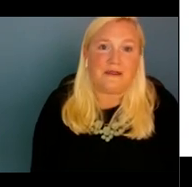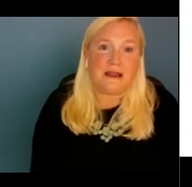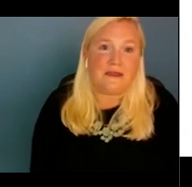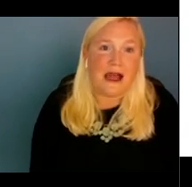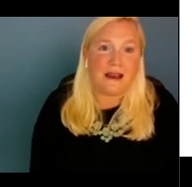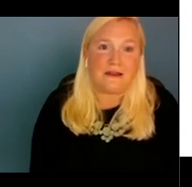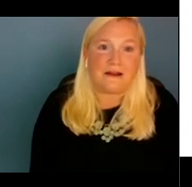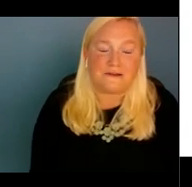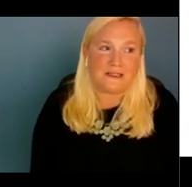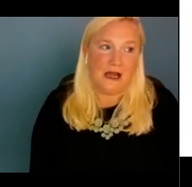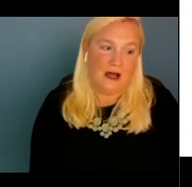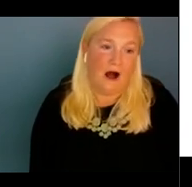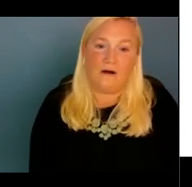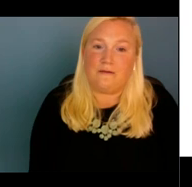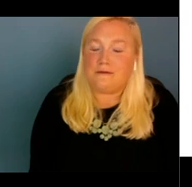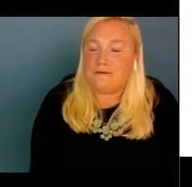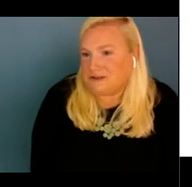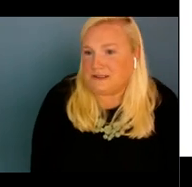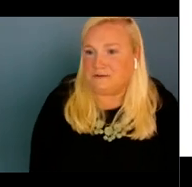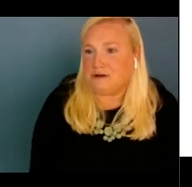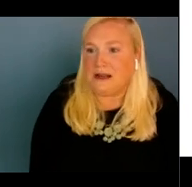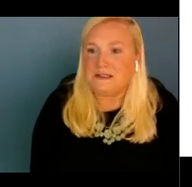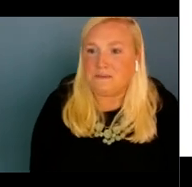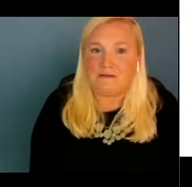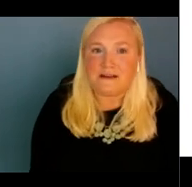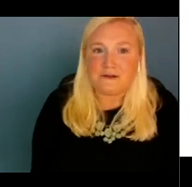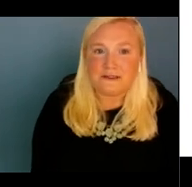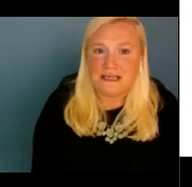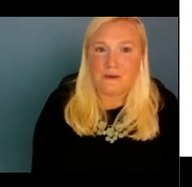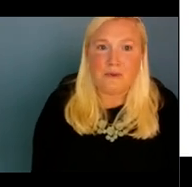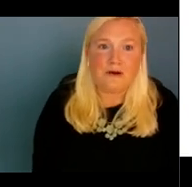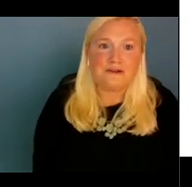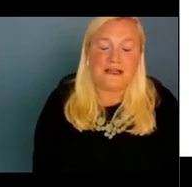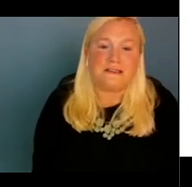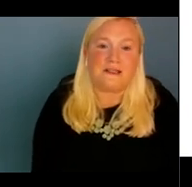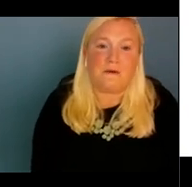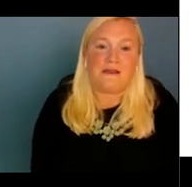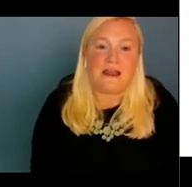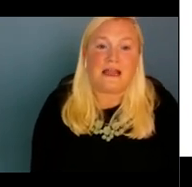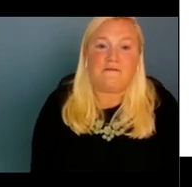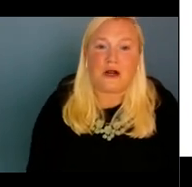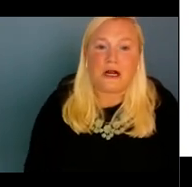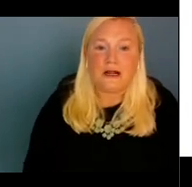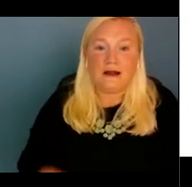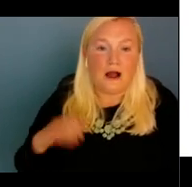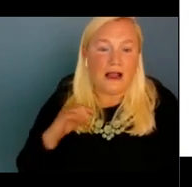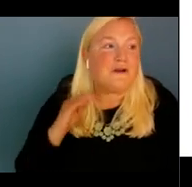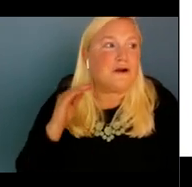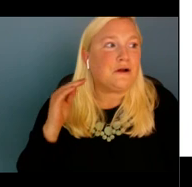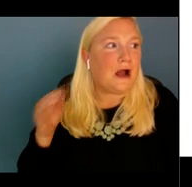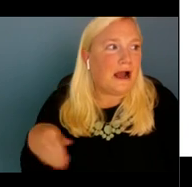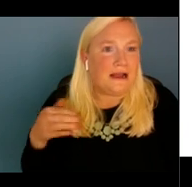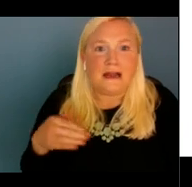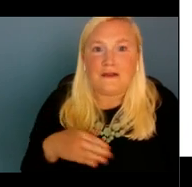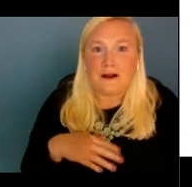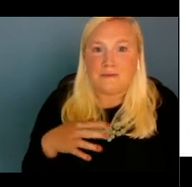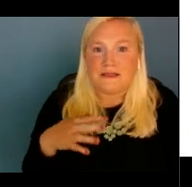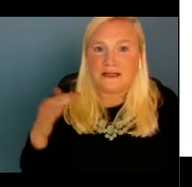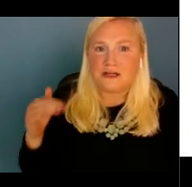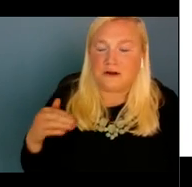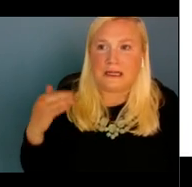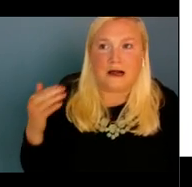oftentimes. I think that there's just tremendous benefit team approach. And so I think if you're